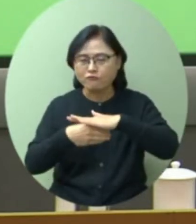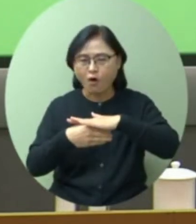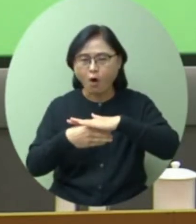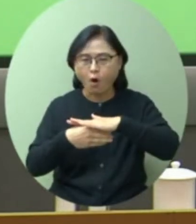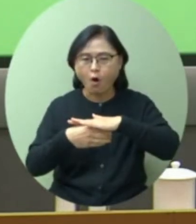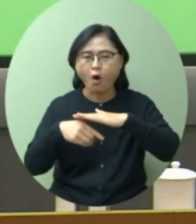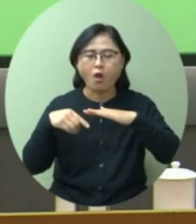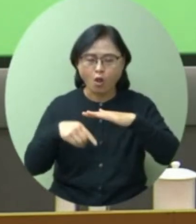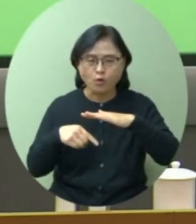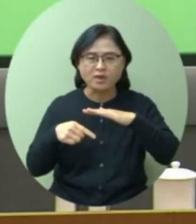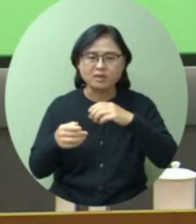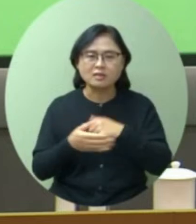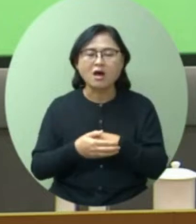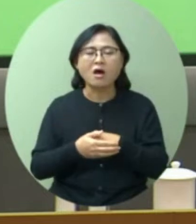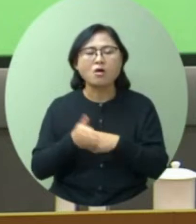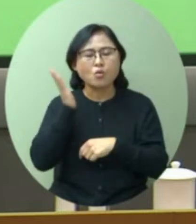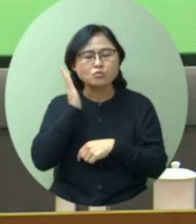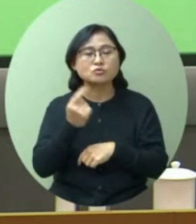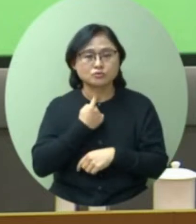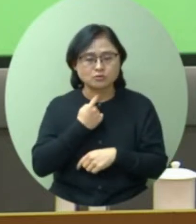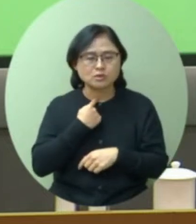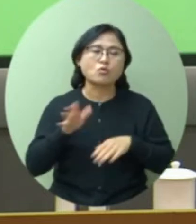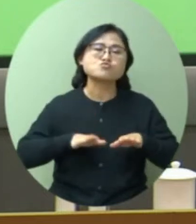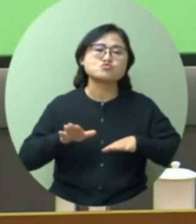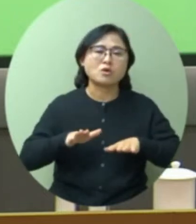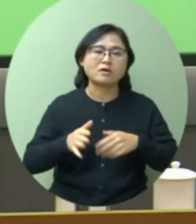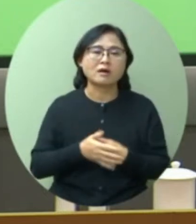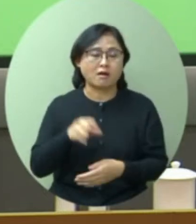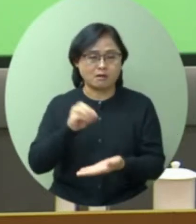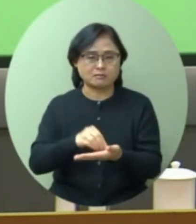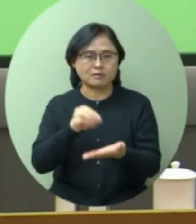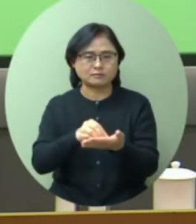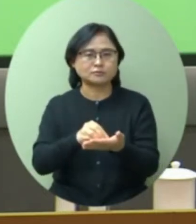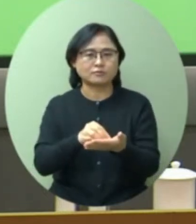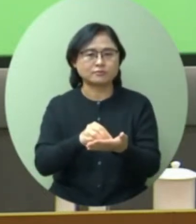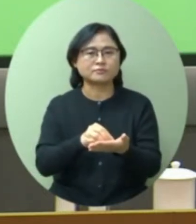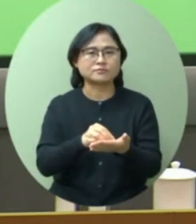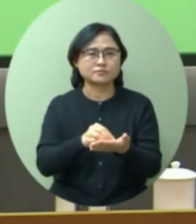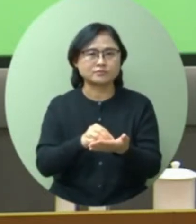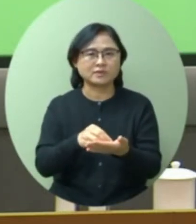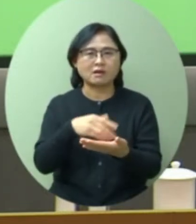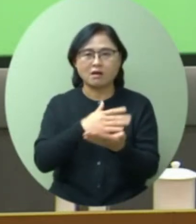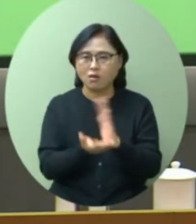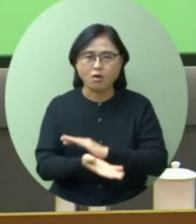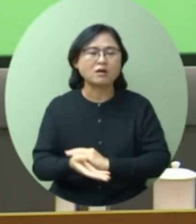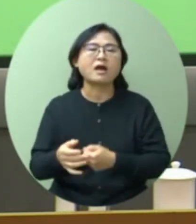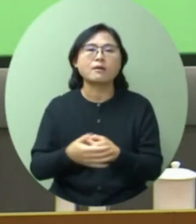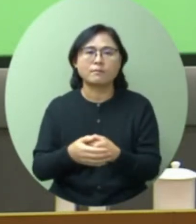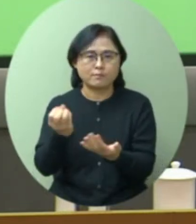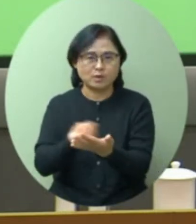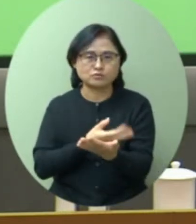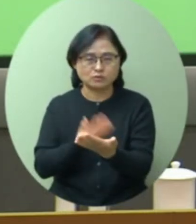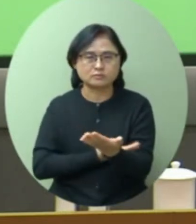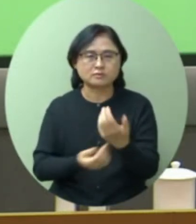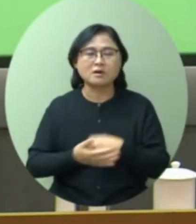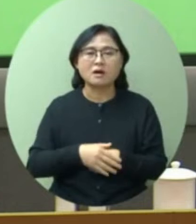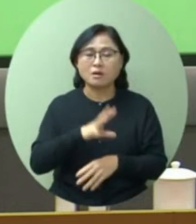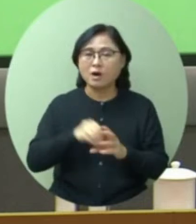There are people currently living in SDUs. We have to look after these people's needs. That's